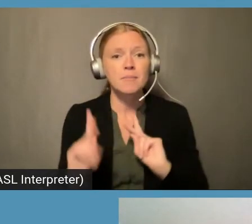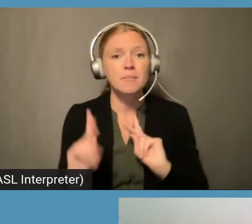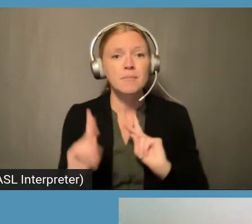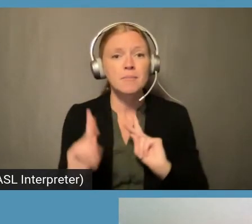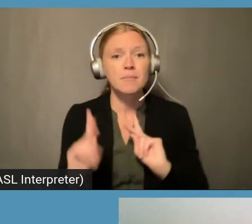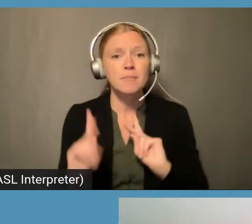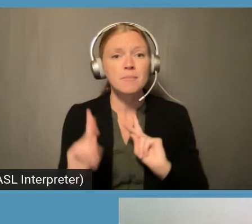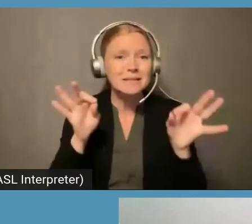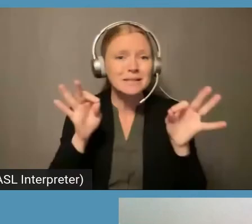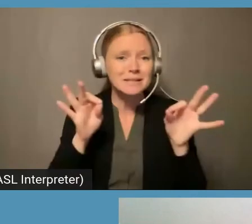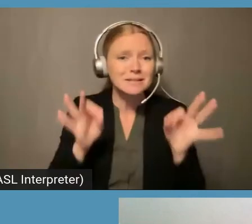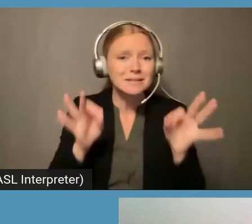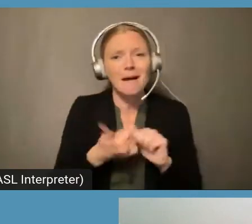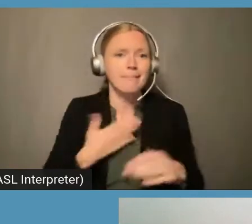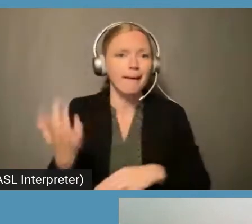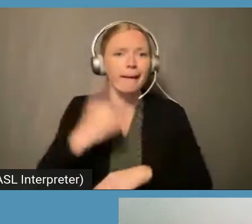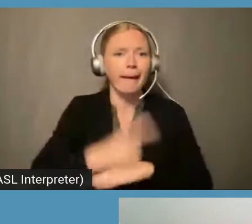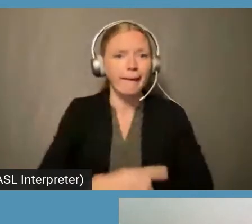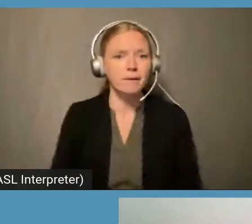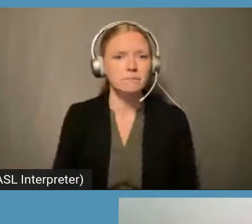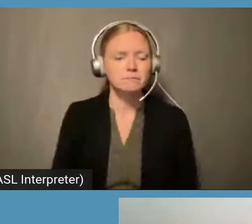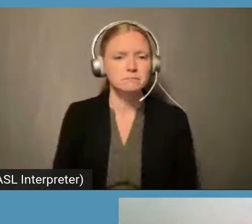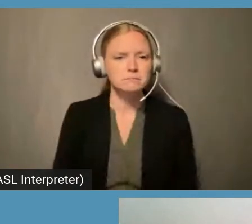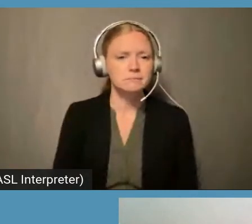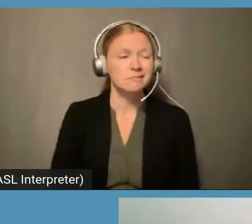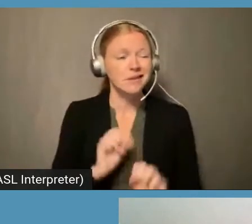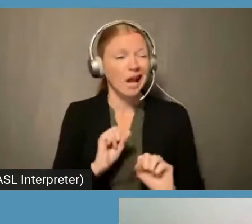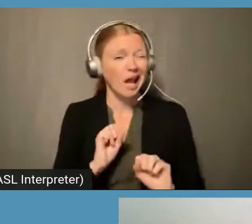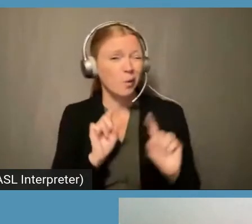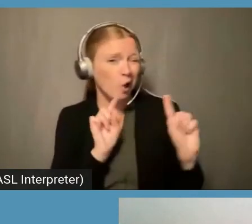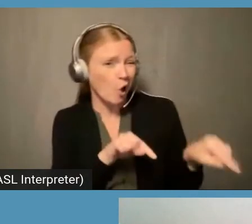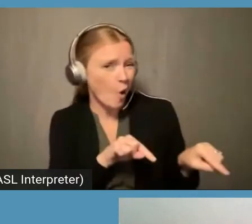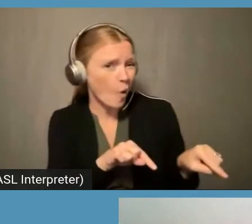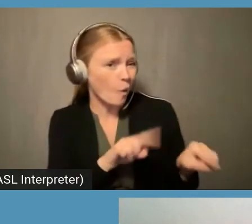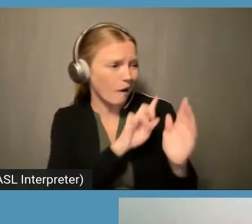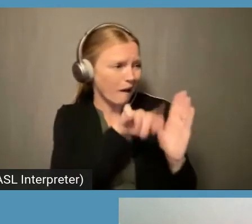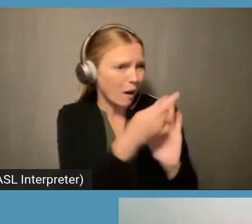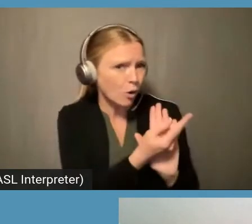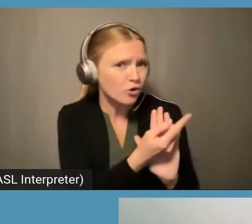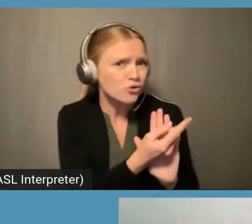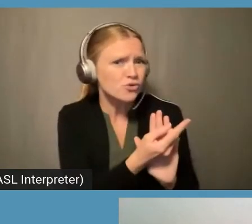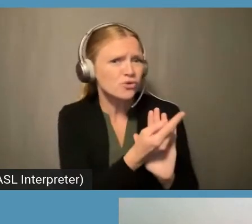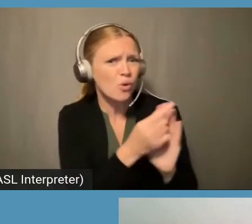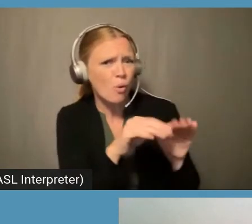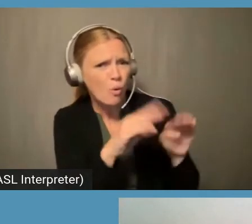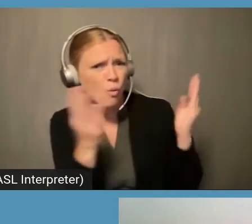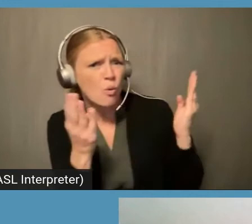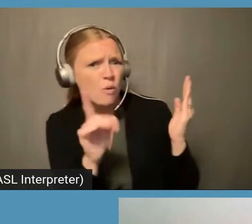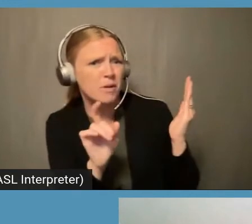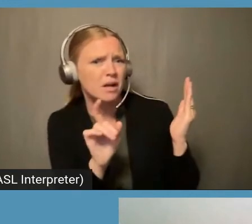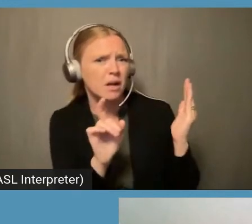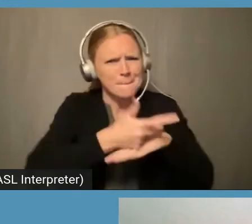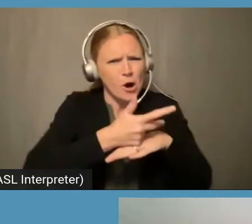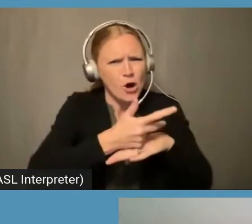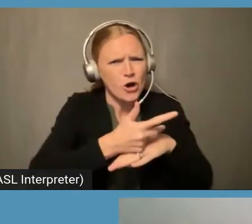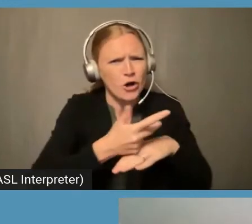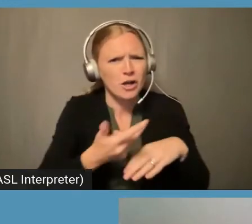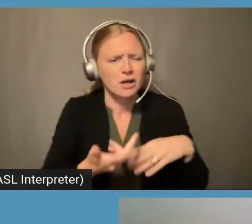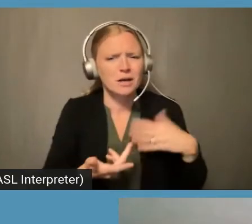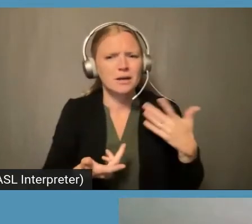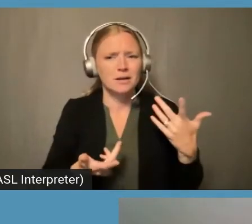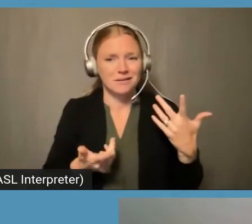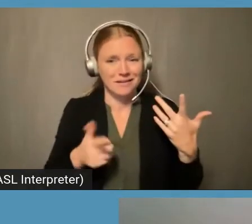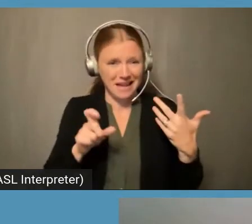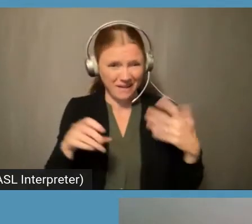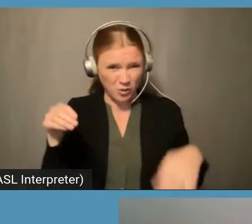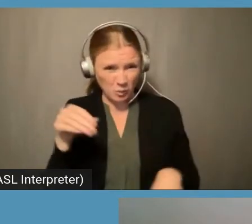day? Can we go here? What are the hours? Where do I park? Do I